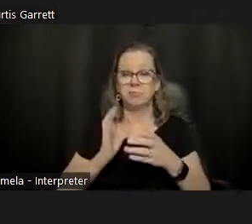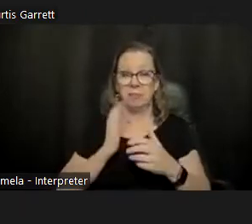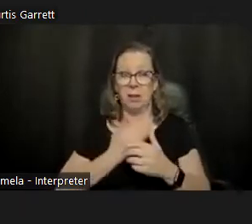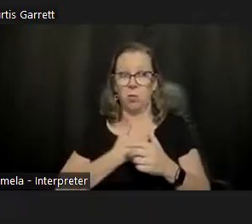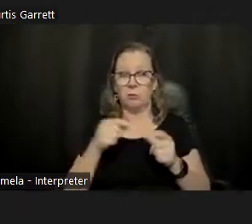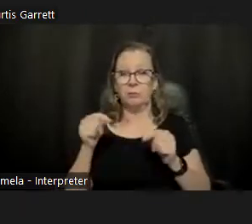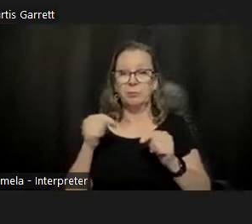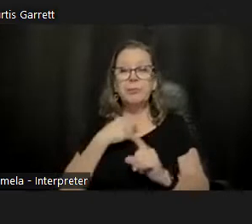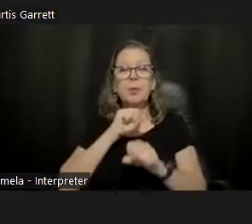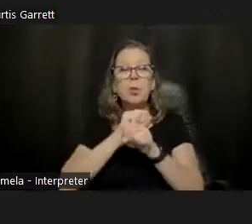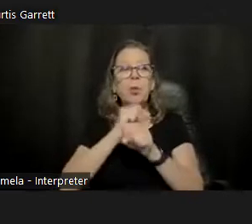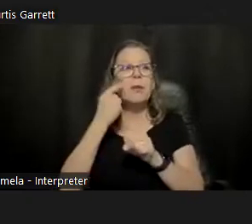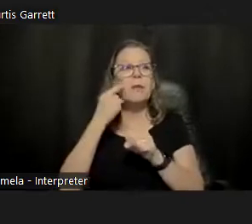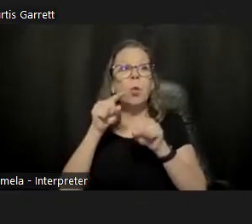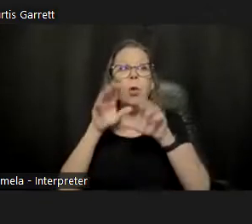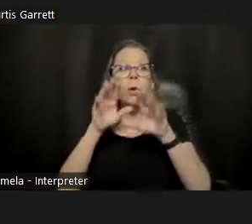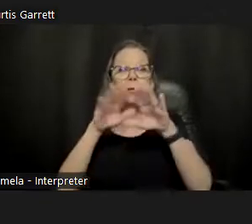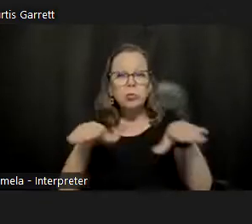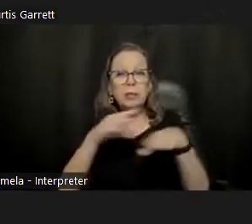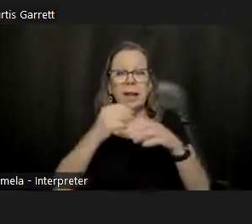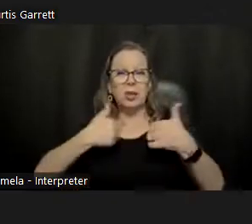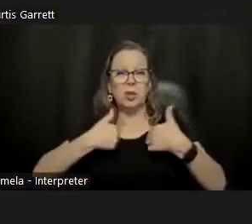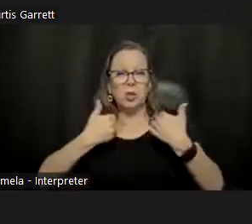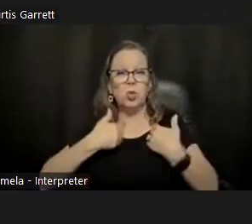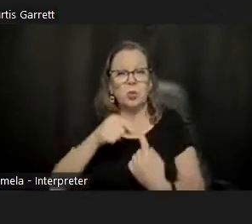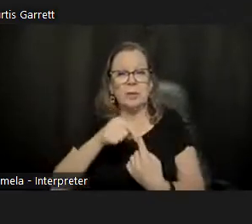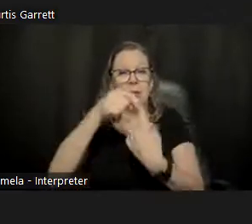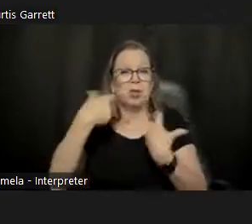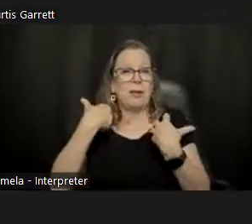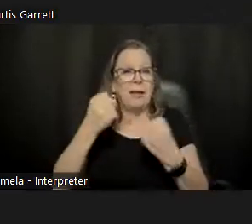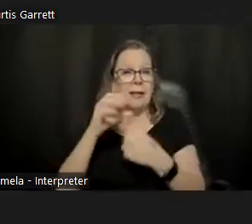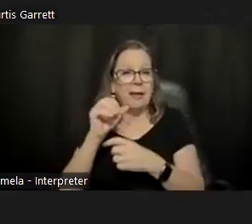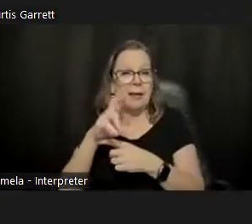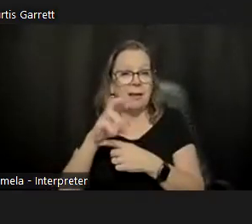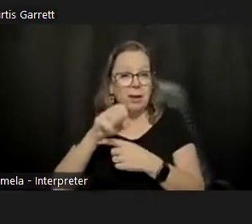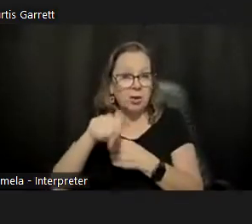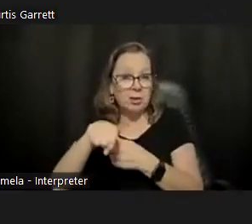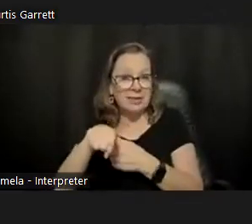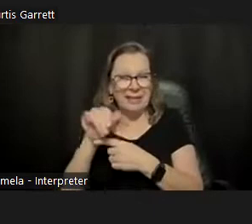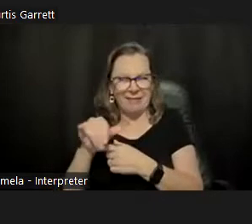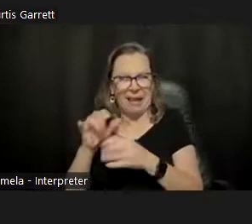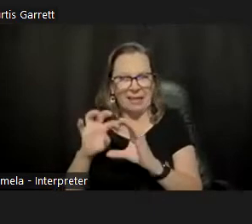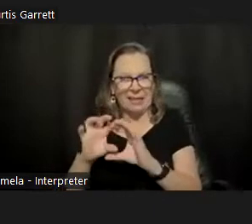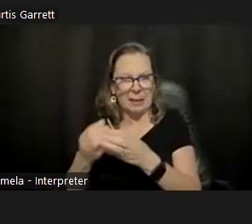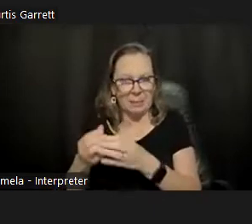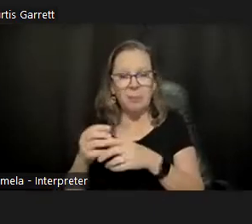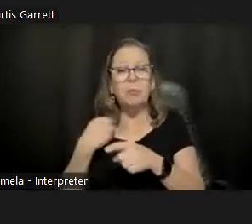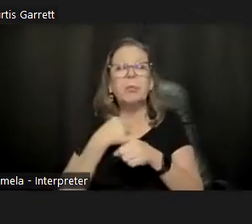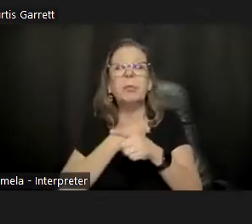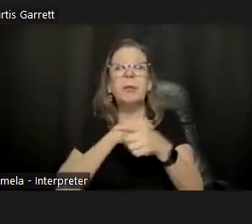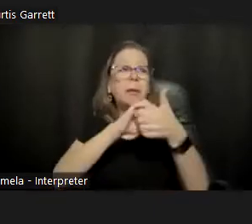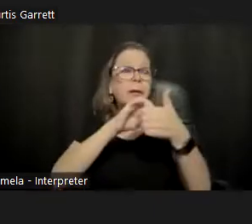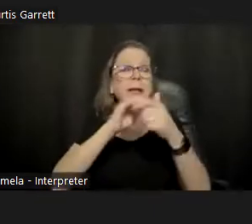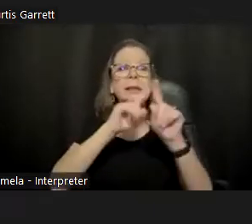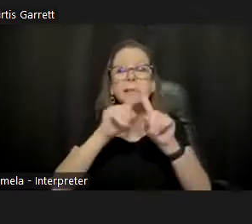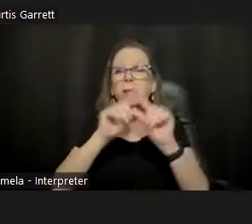I work for the Children and Youth with Special Healthcare Needs team, and we work with different